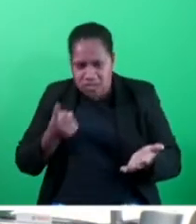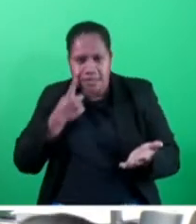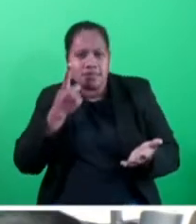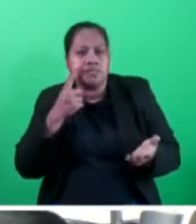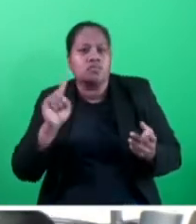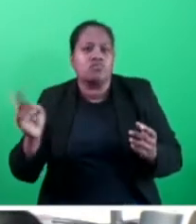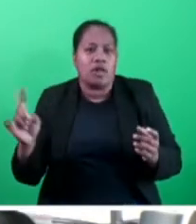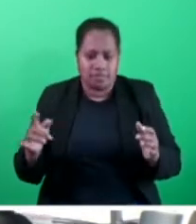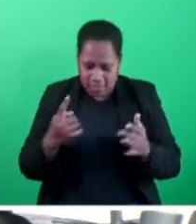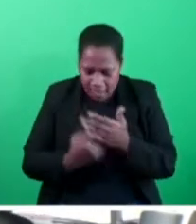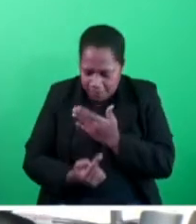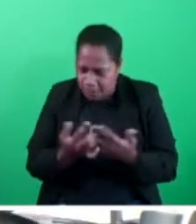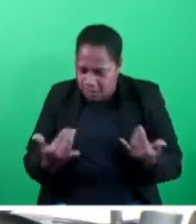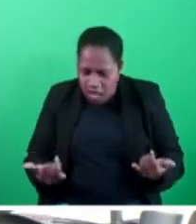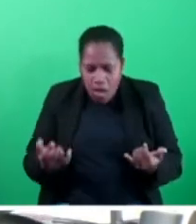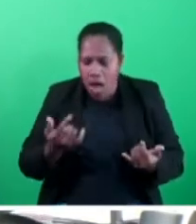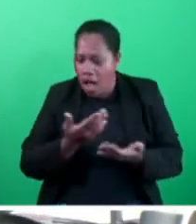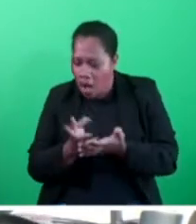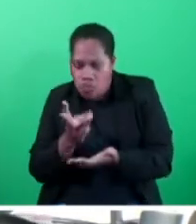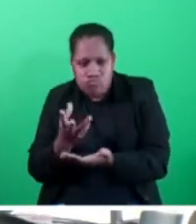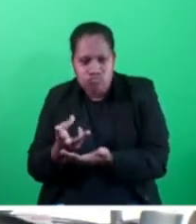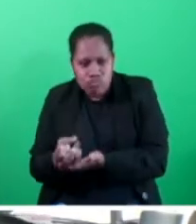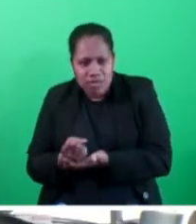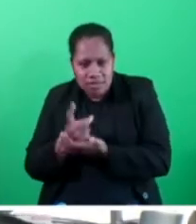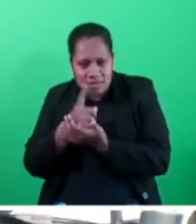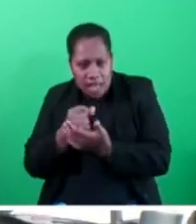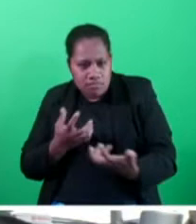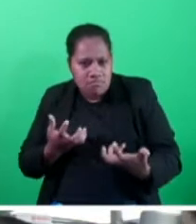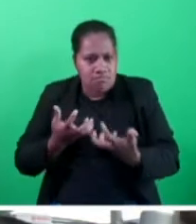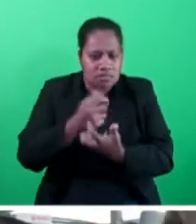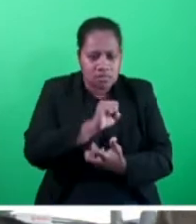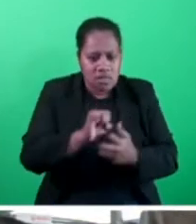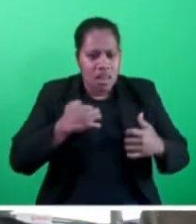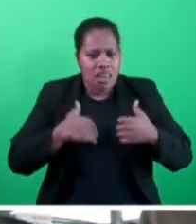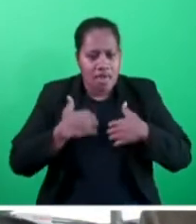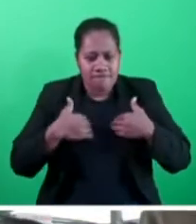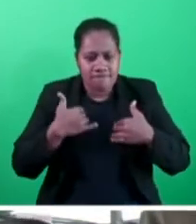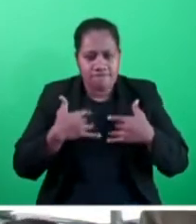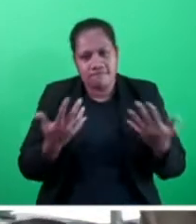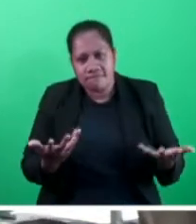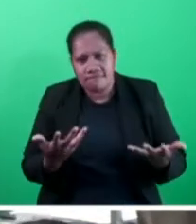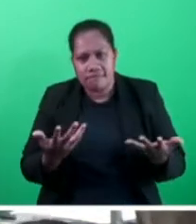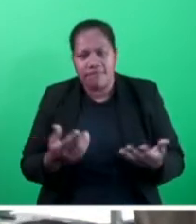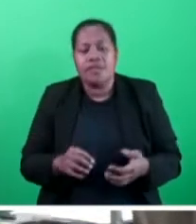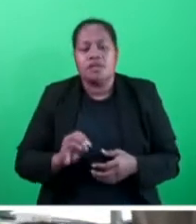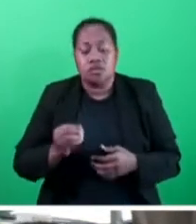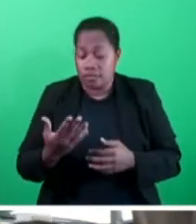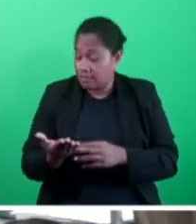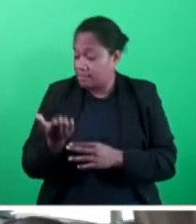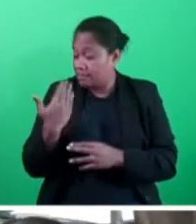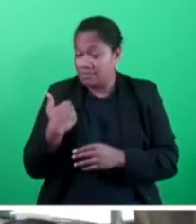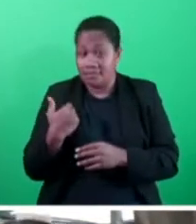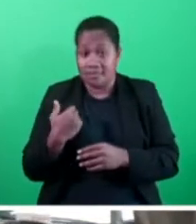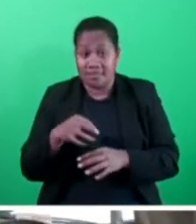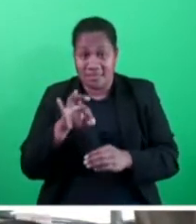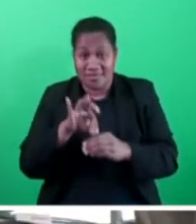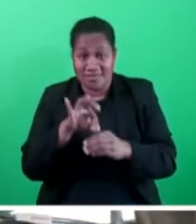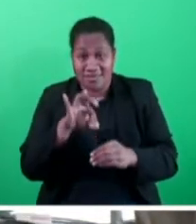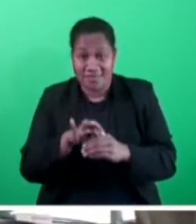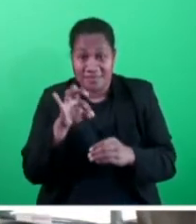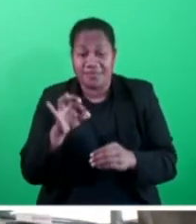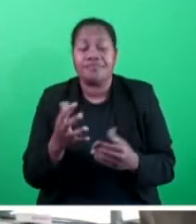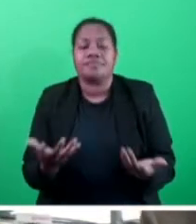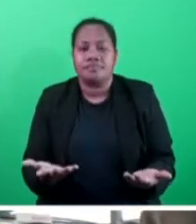minimum wages is according to that. Mr. Speaker said, in the last general election, parties made a lot of minimum